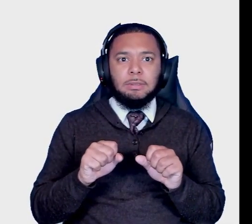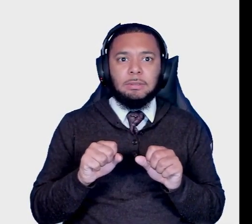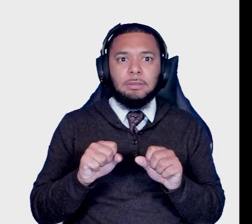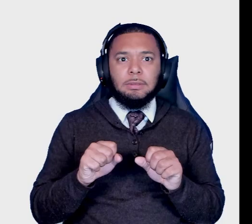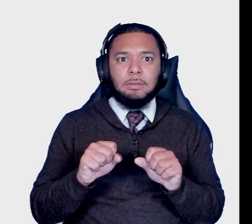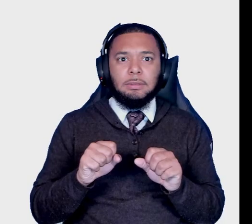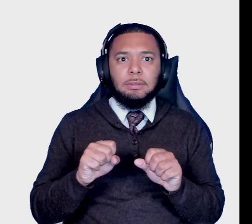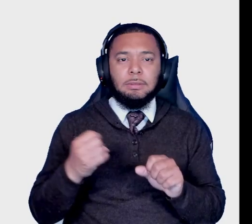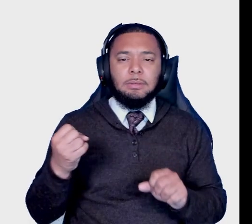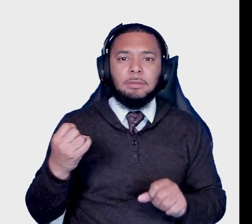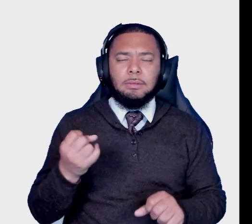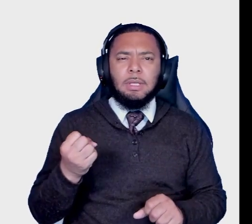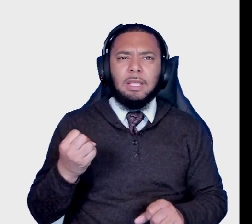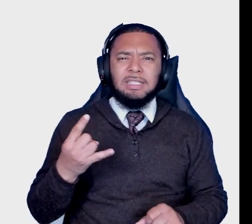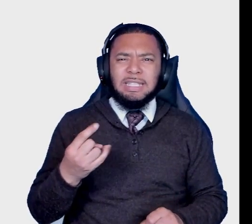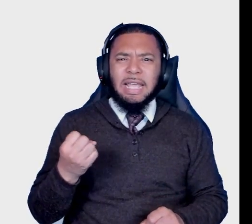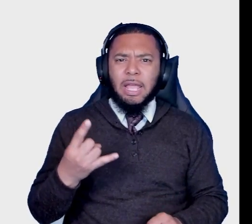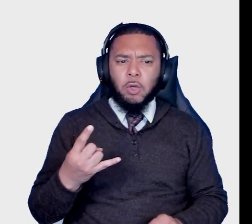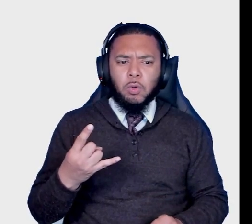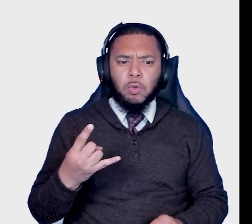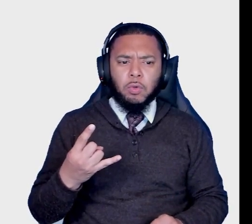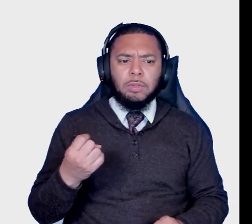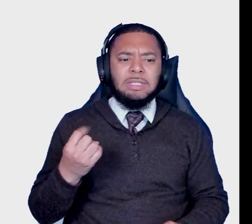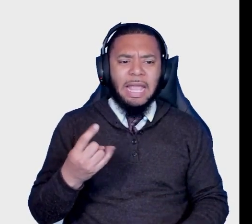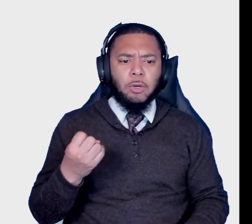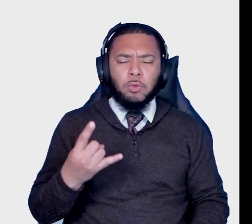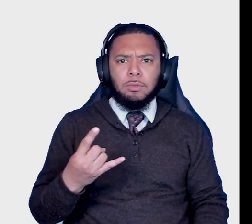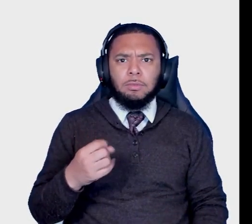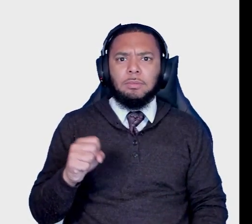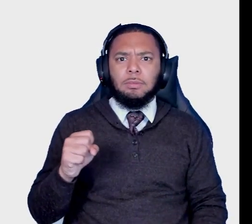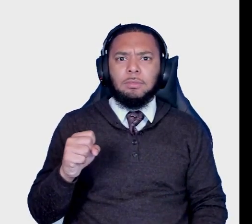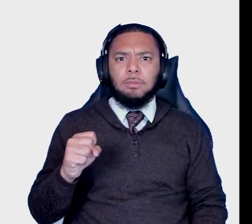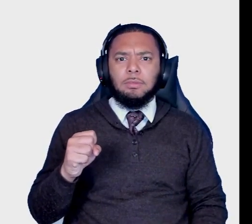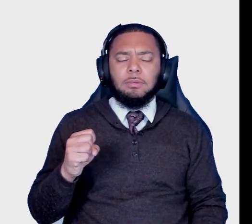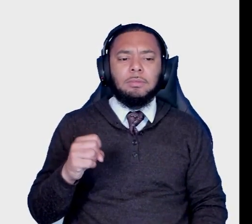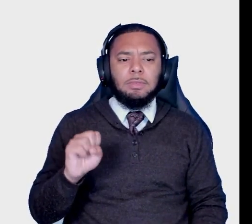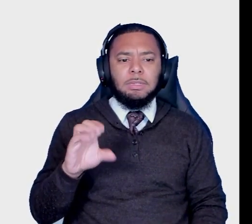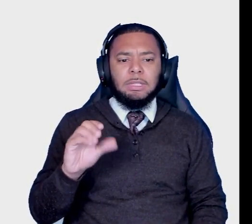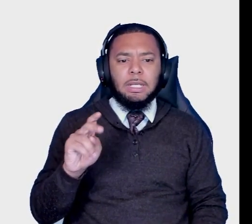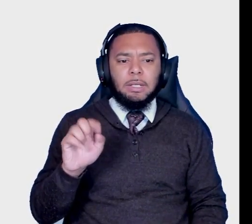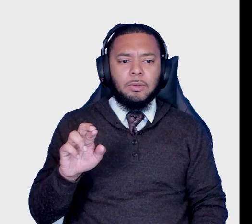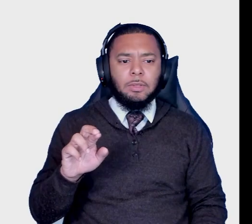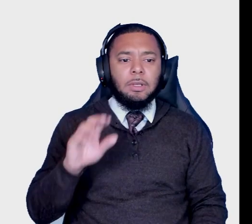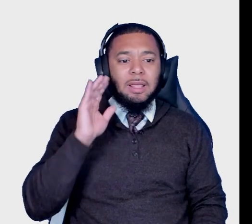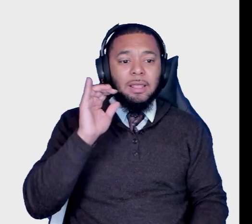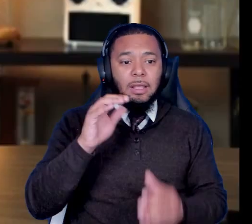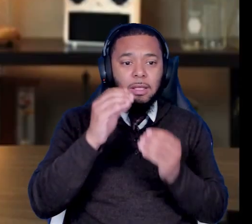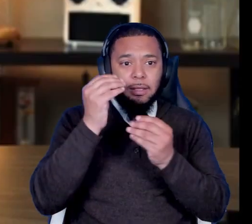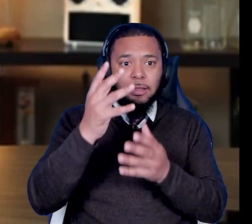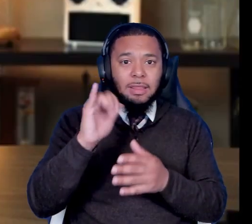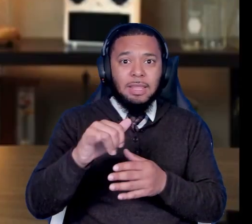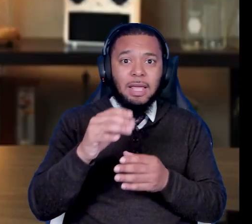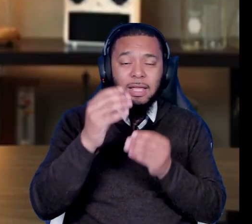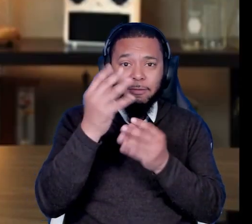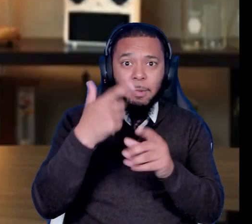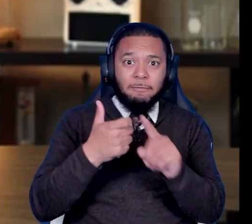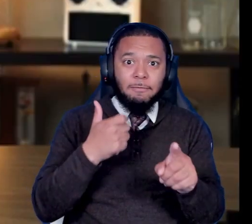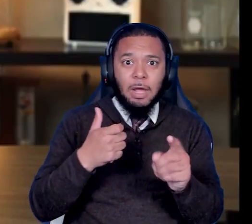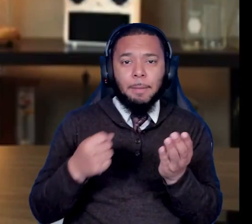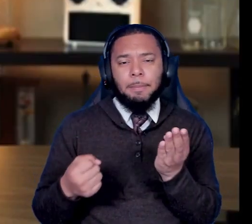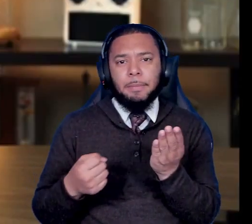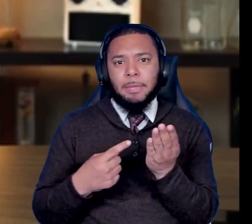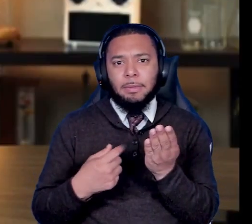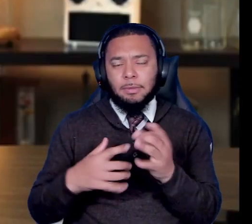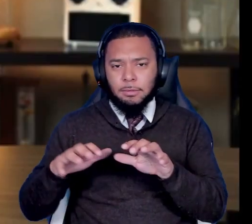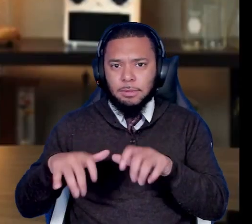lets my computer know that this information will be coming in from the keyboard. So you can use